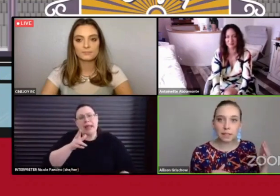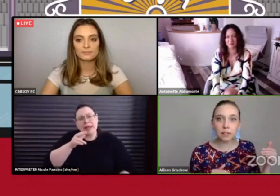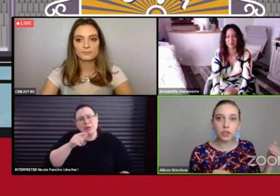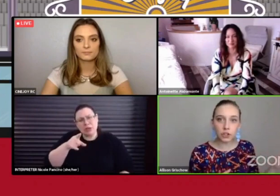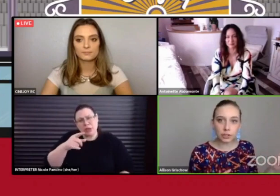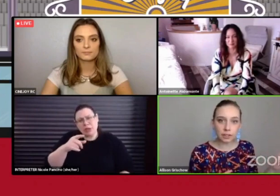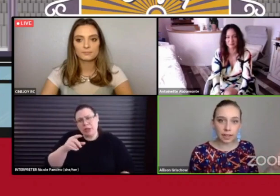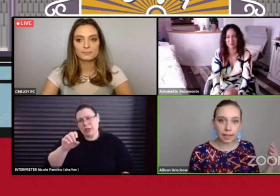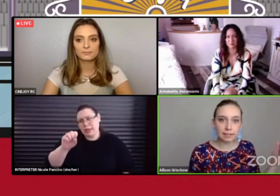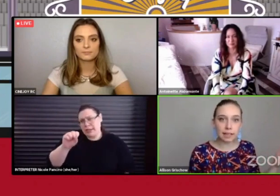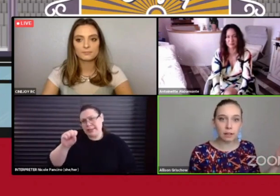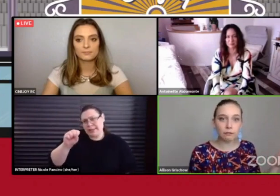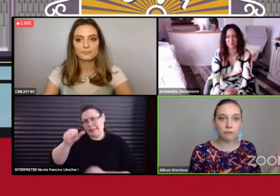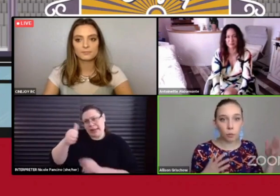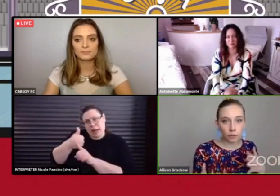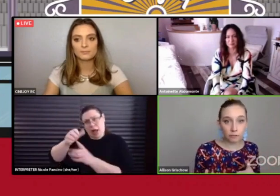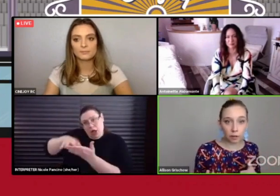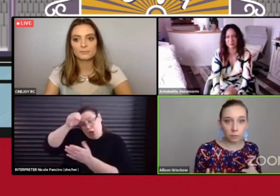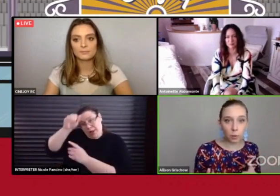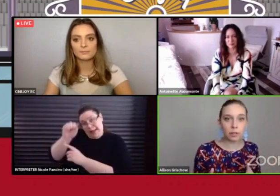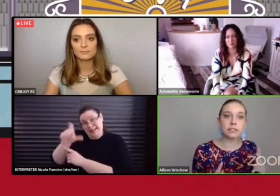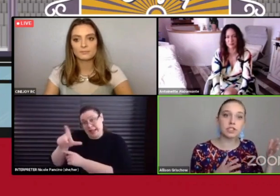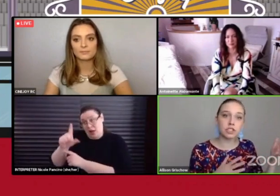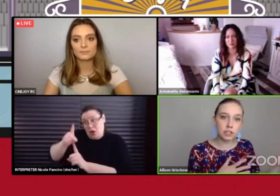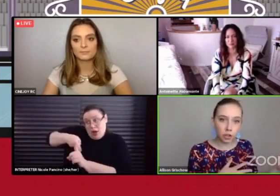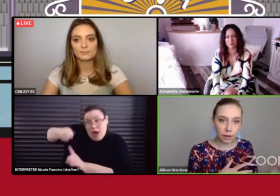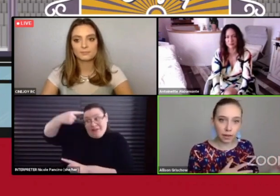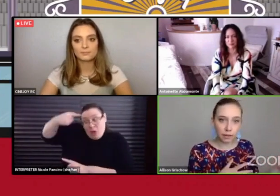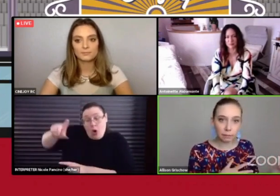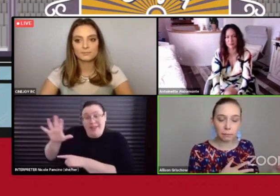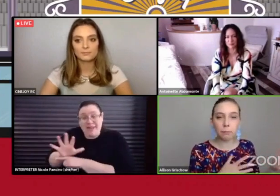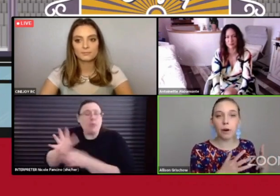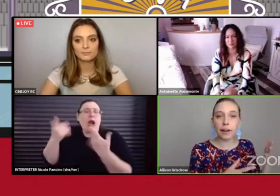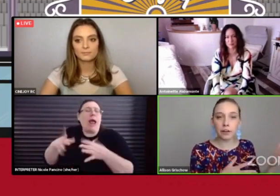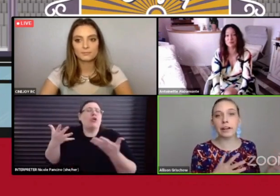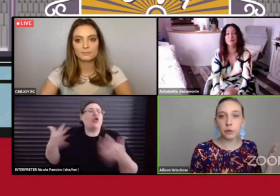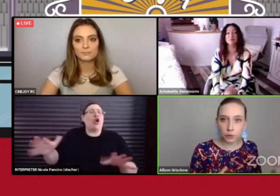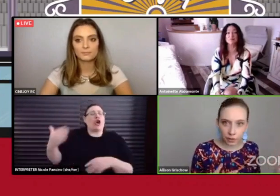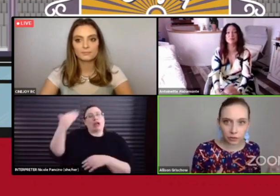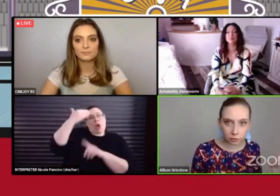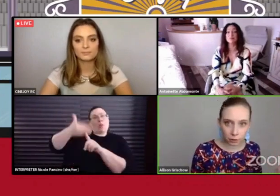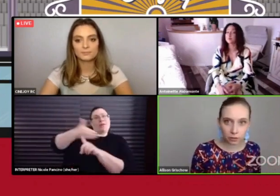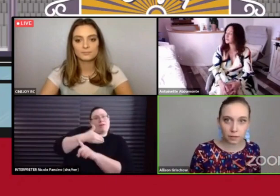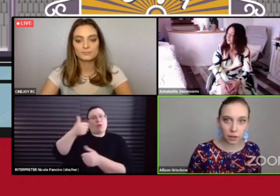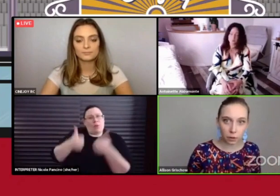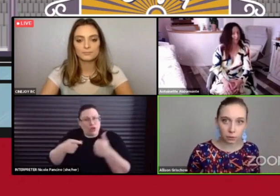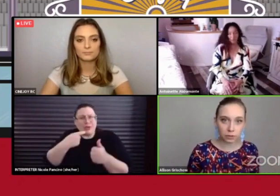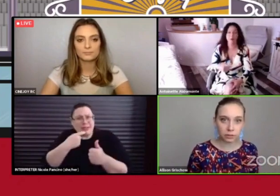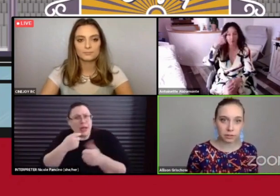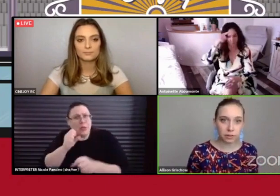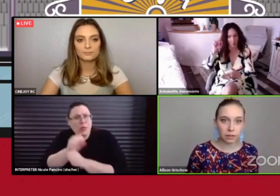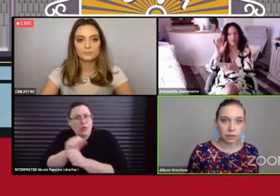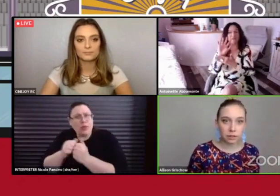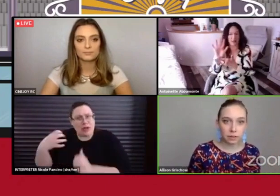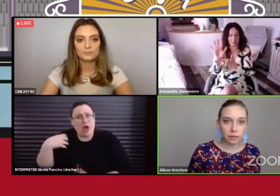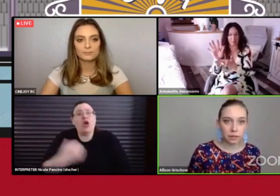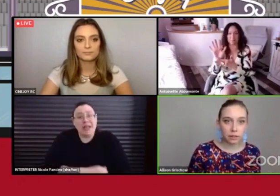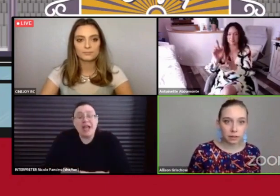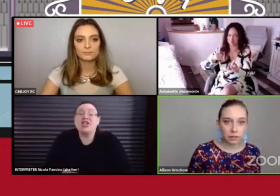did sabina learn asl for the film or did she know it prior i know you said she worked with a coach